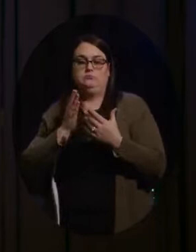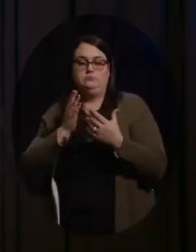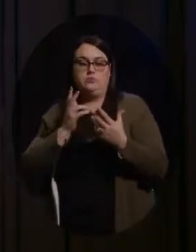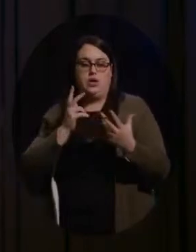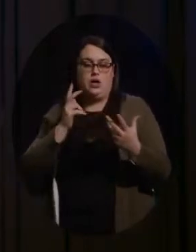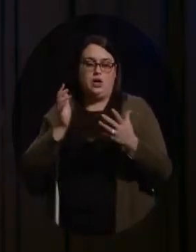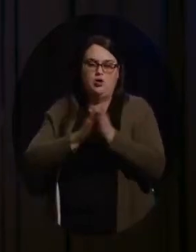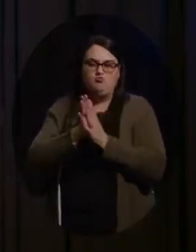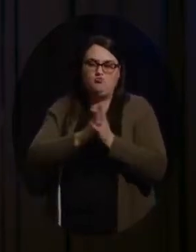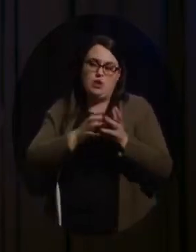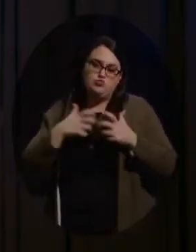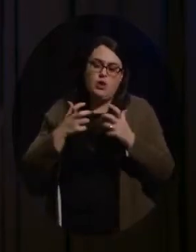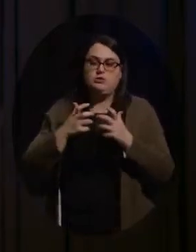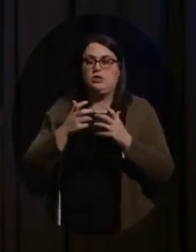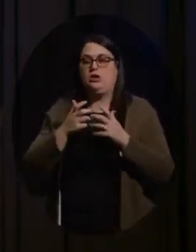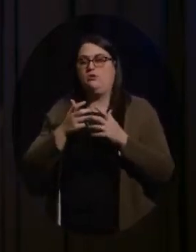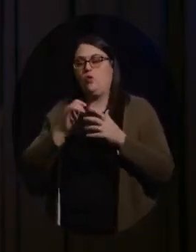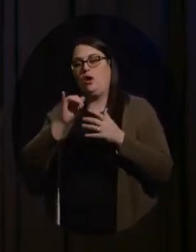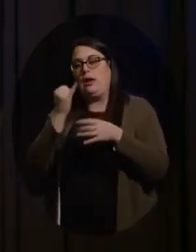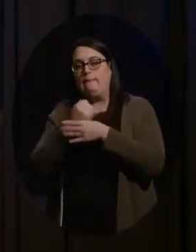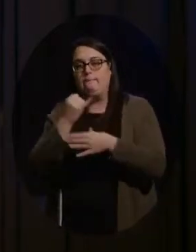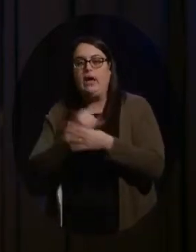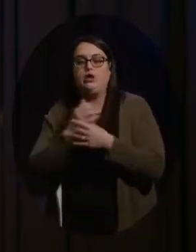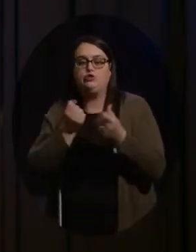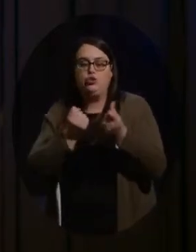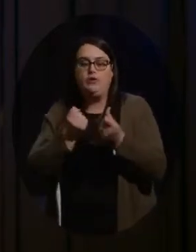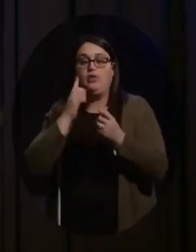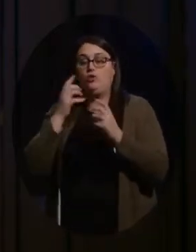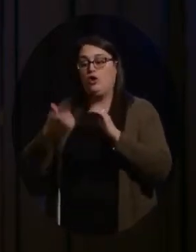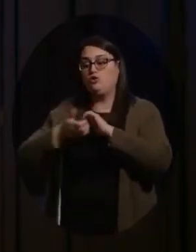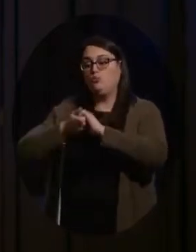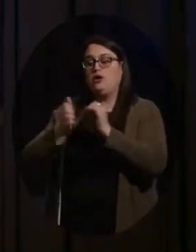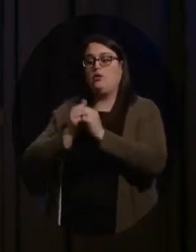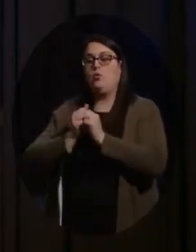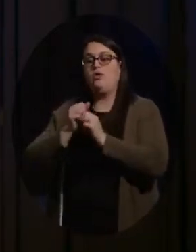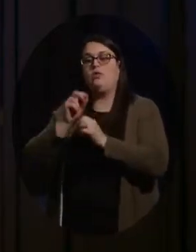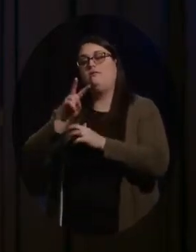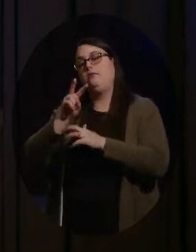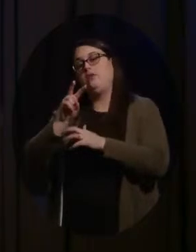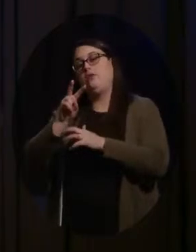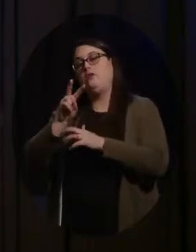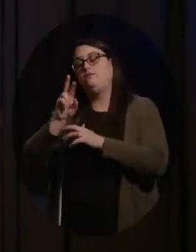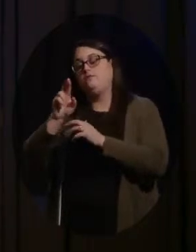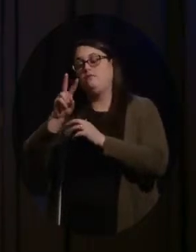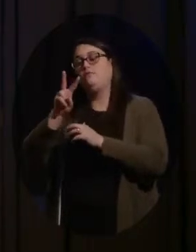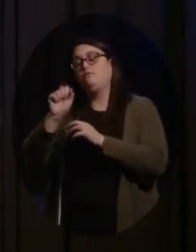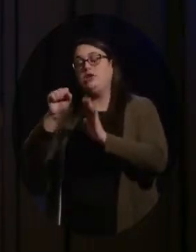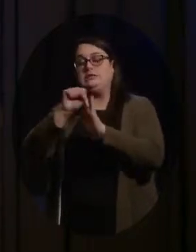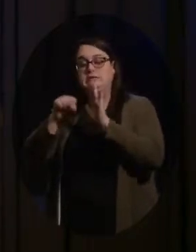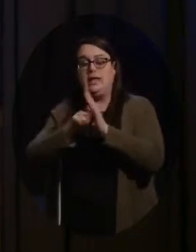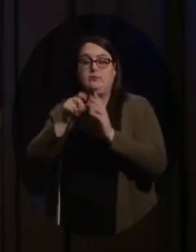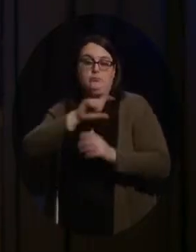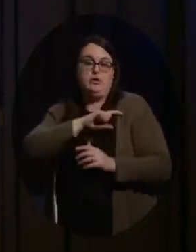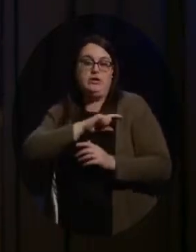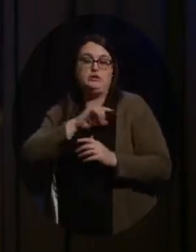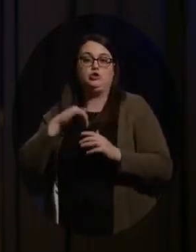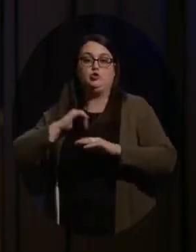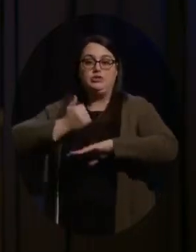driving. RPD is also partnering with the Virginia State Police to create sobriety checkpoints throughout the